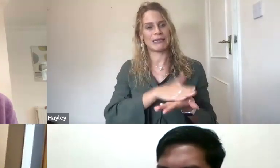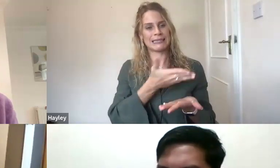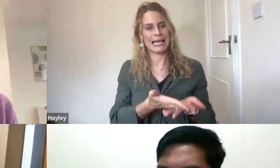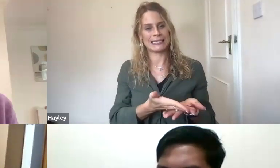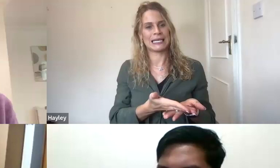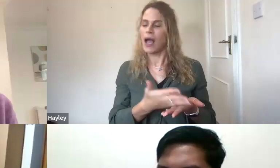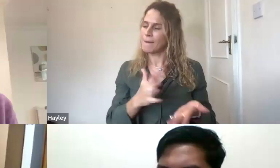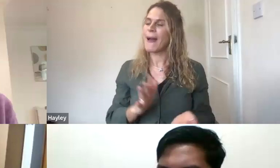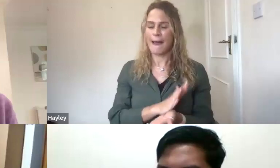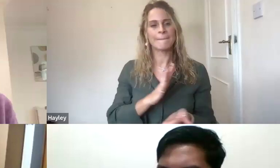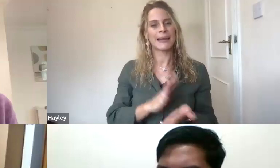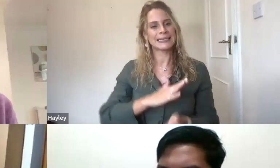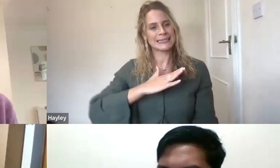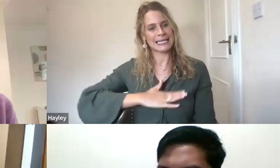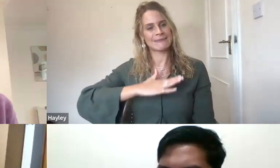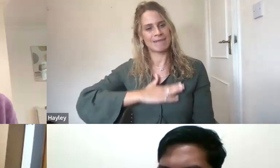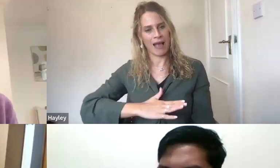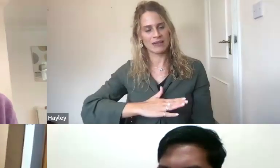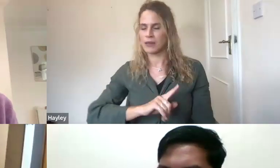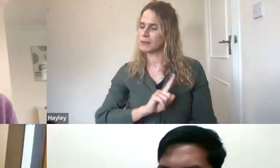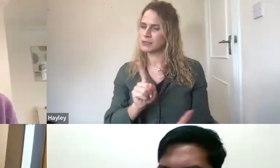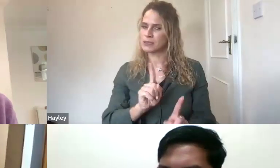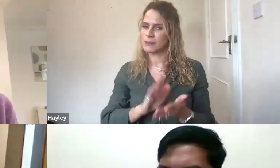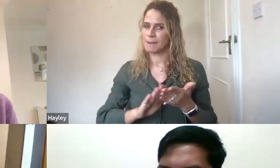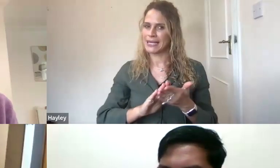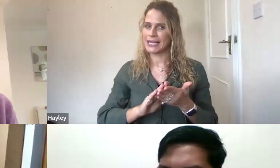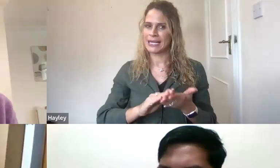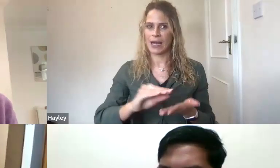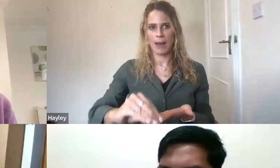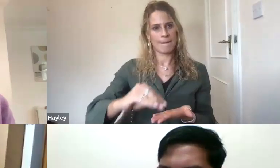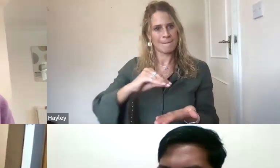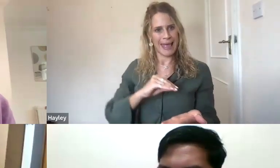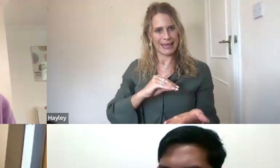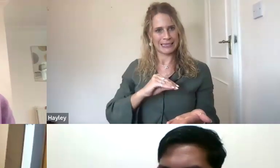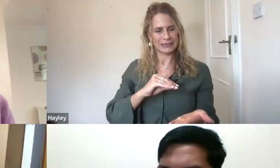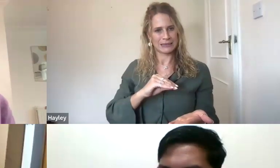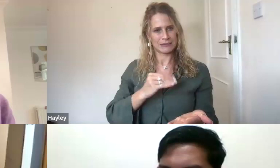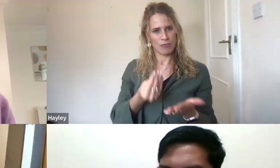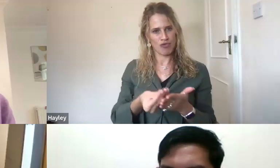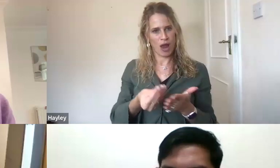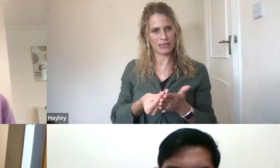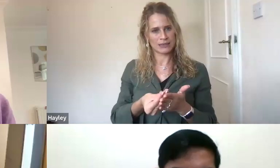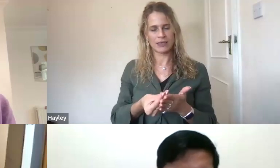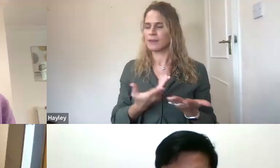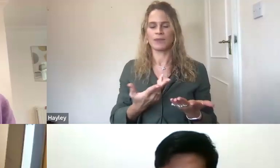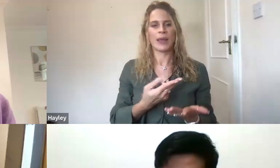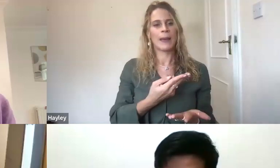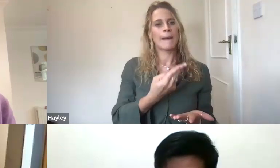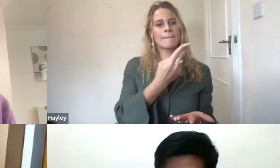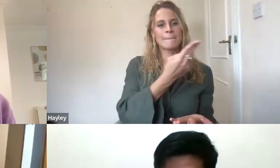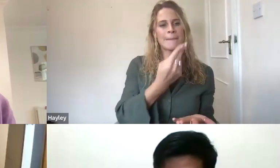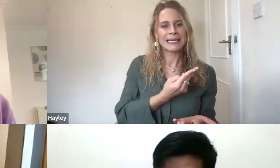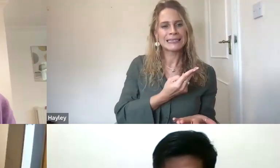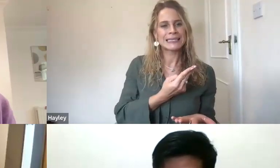I'm happy about it. But that doesn't mean I feel that I have paid the price, which is painting the dream with